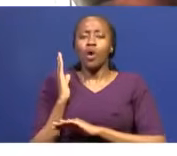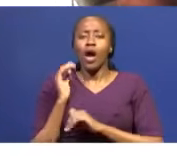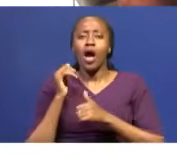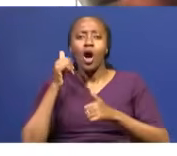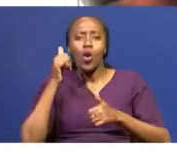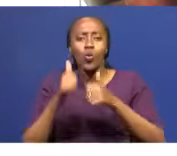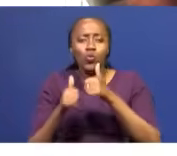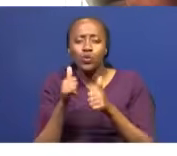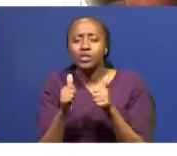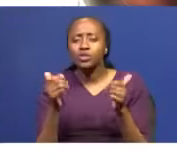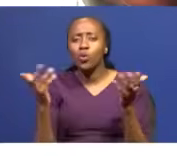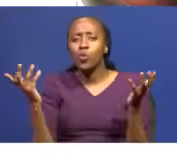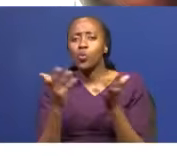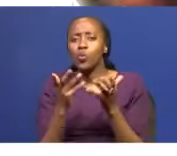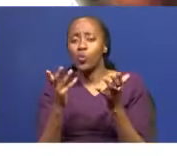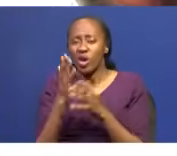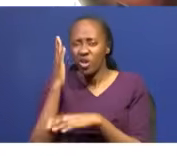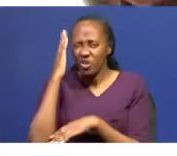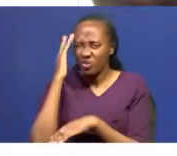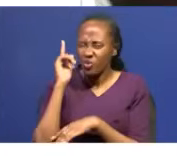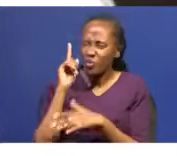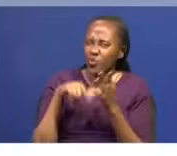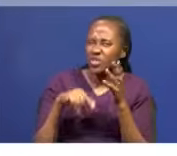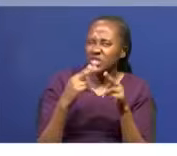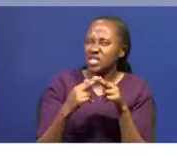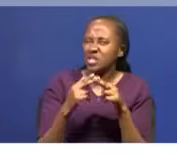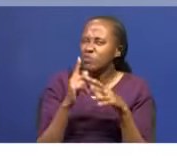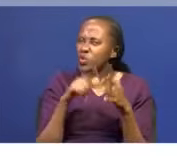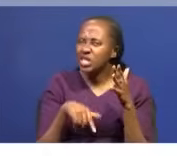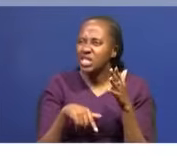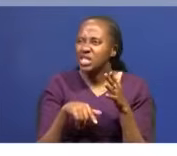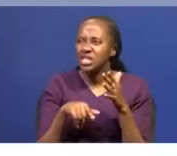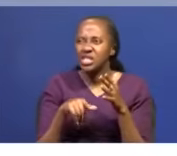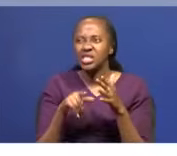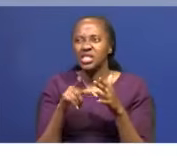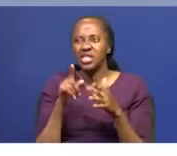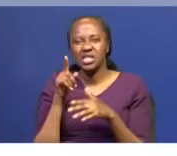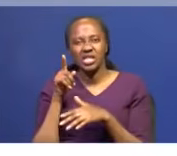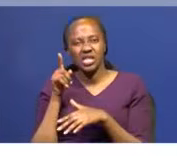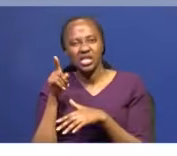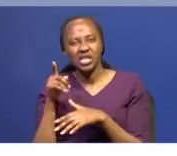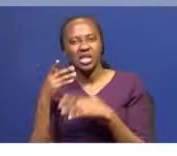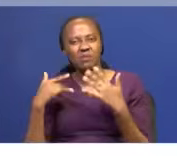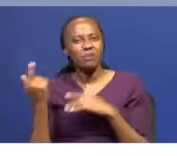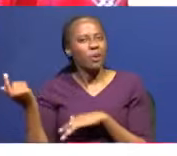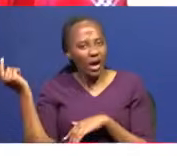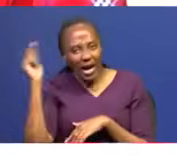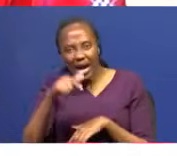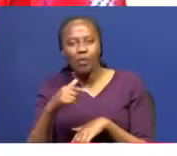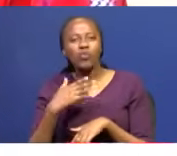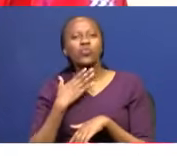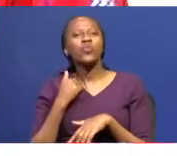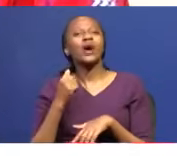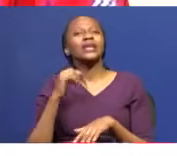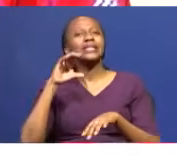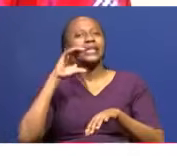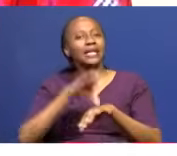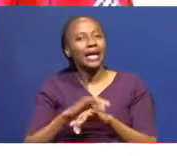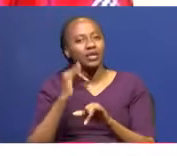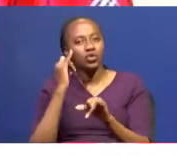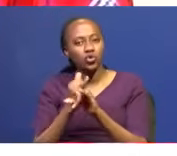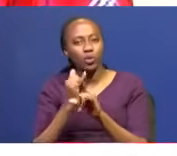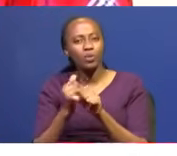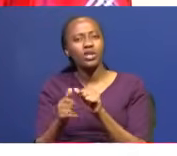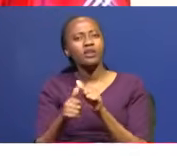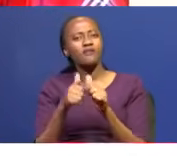ambayo hata hizi wanaitanga nini hii majumbo wacha wakuja hapa kwetu tupate kazi. The refusal to